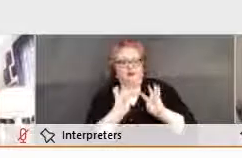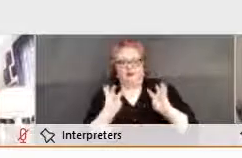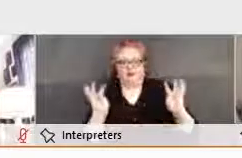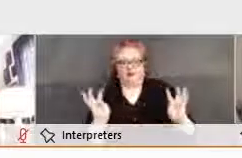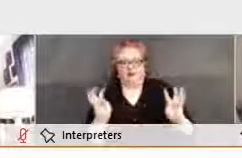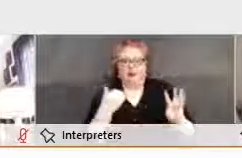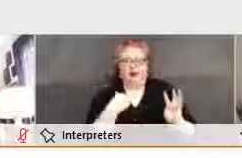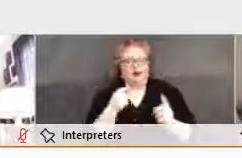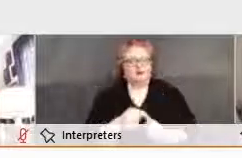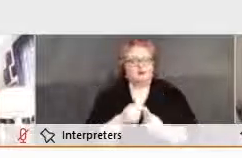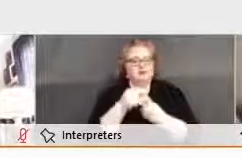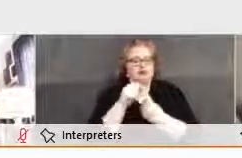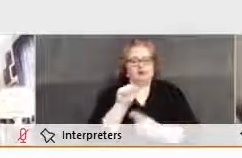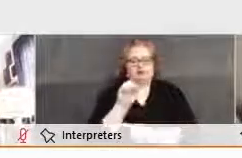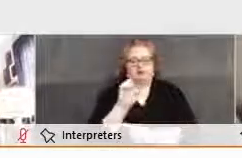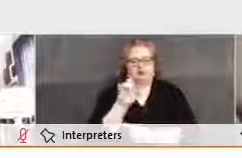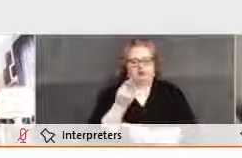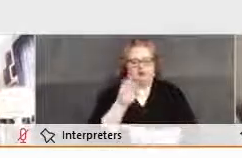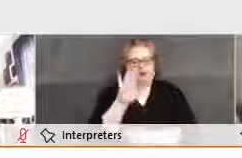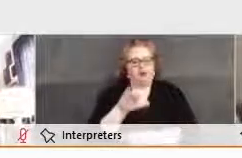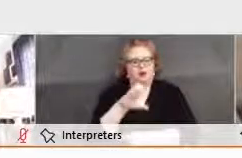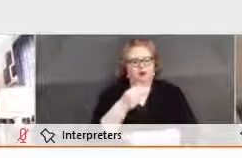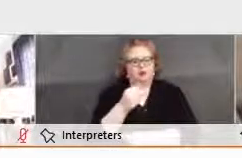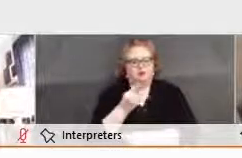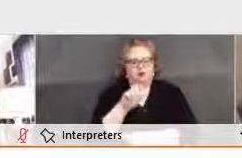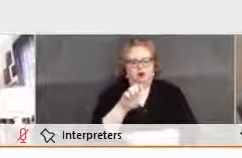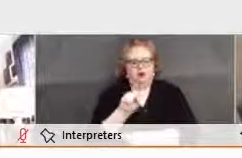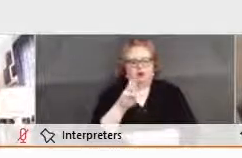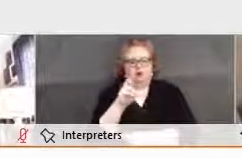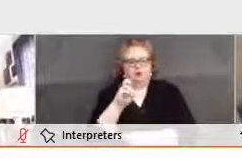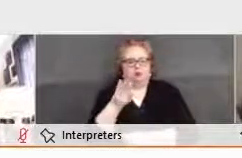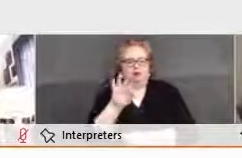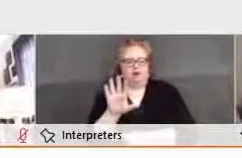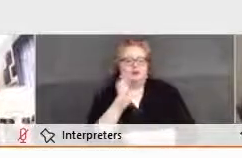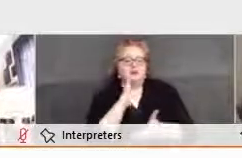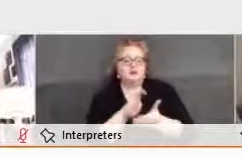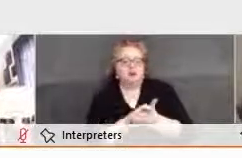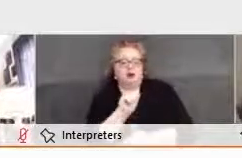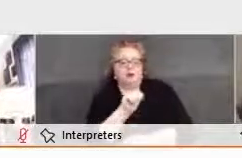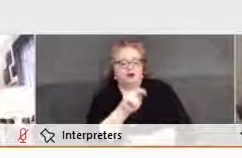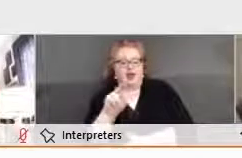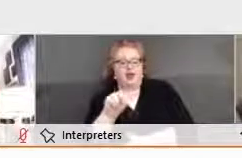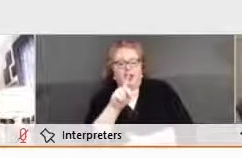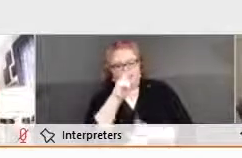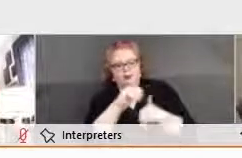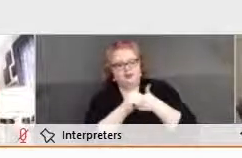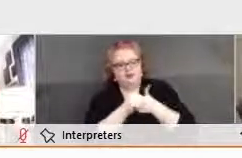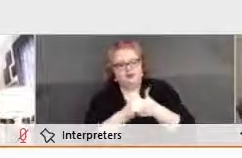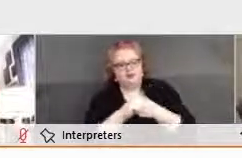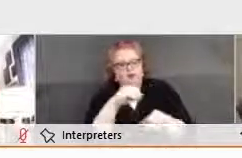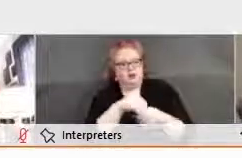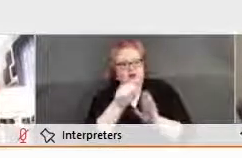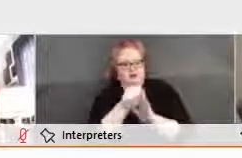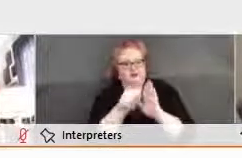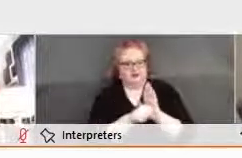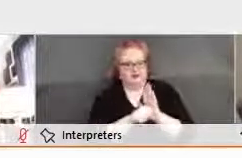Charles Bruff, whose wife Anne was a leader of the women's suffrage movement in the state. The amendment was approved